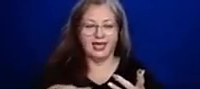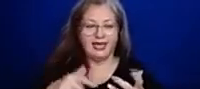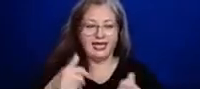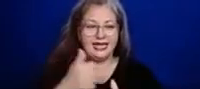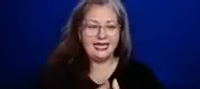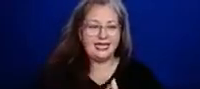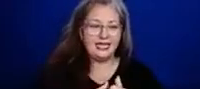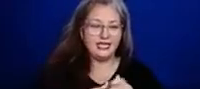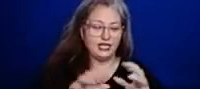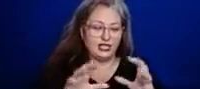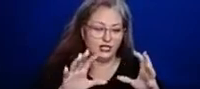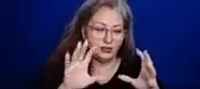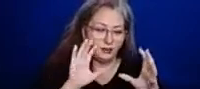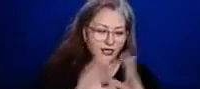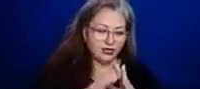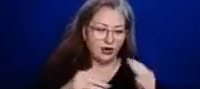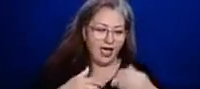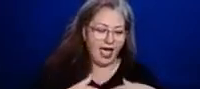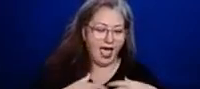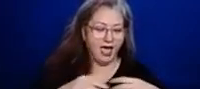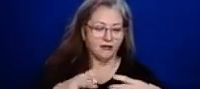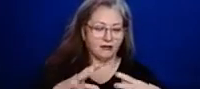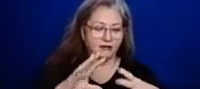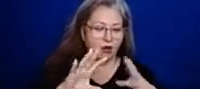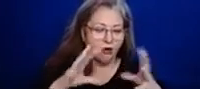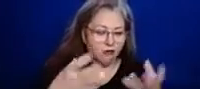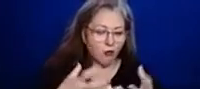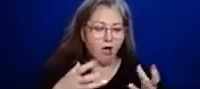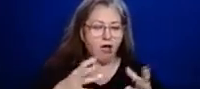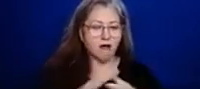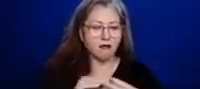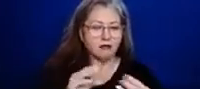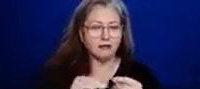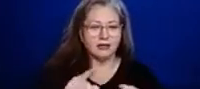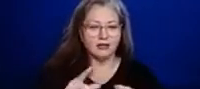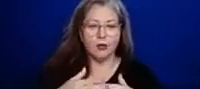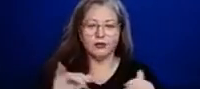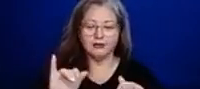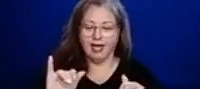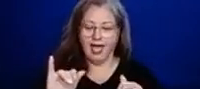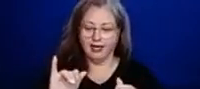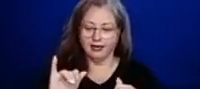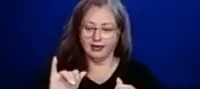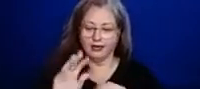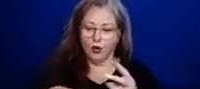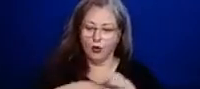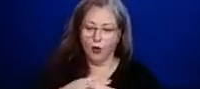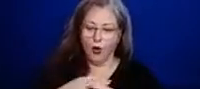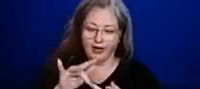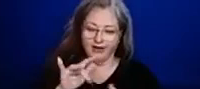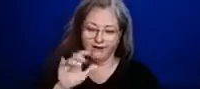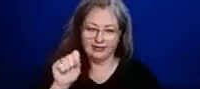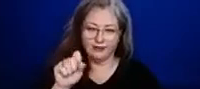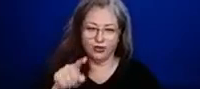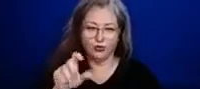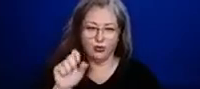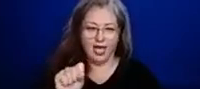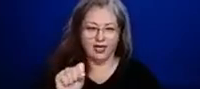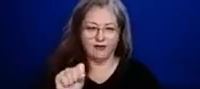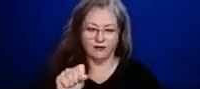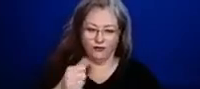of these pieces that it's amazing to see it. Like they're like an invisible world that you have created, you